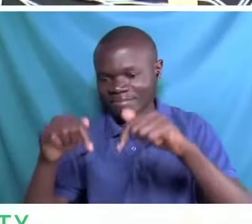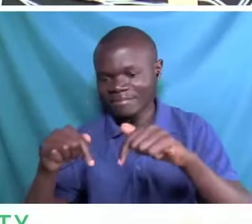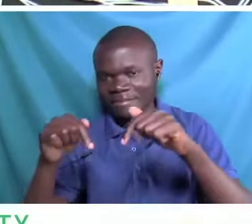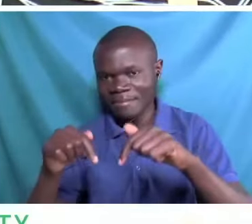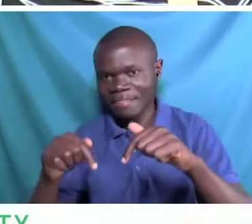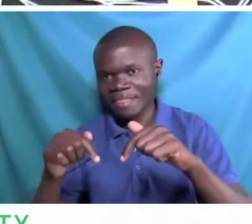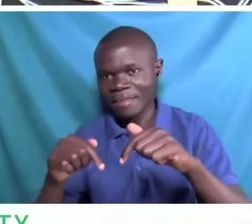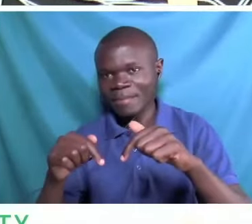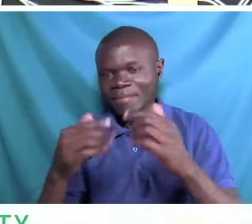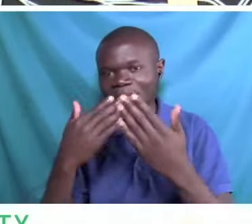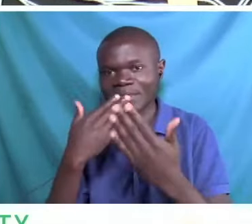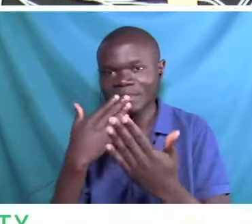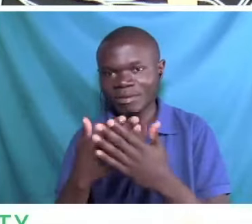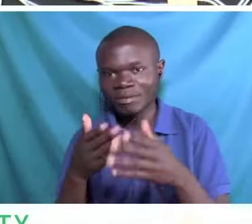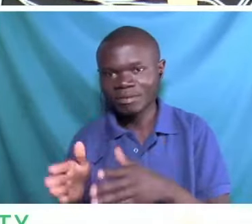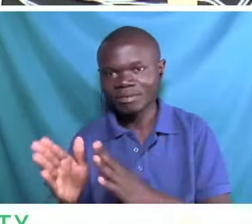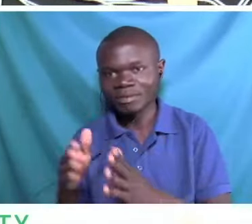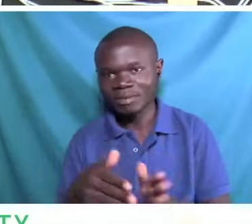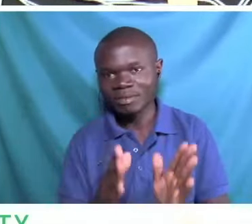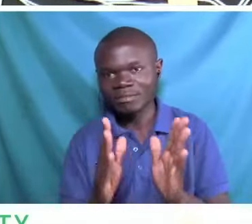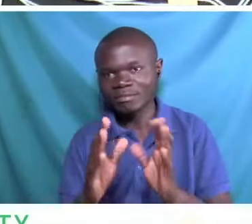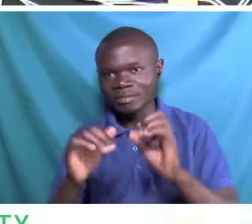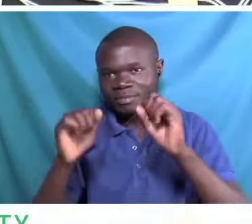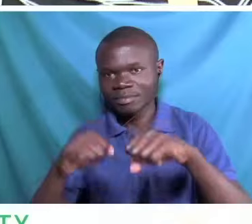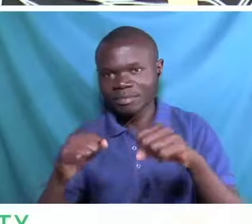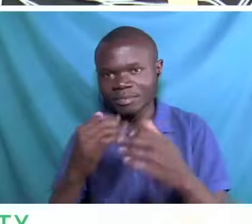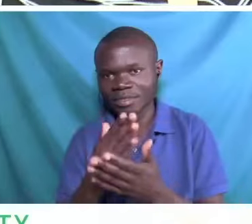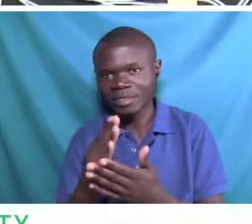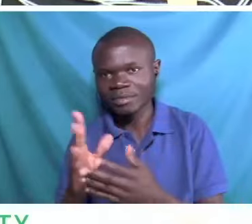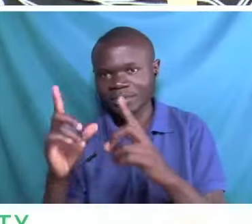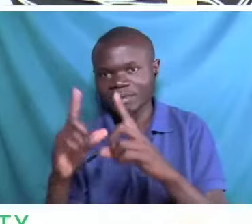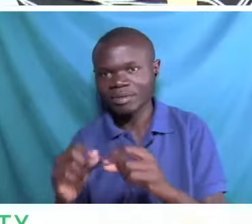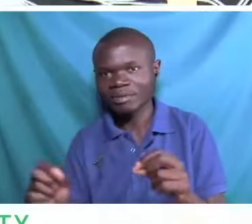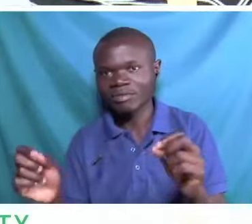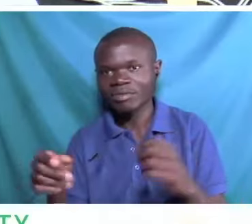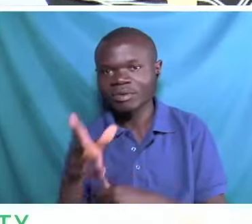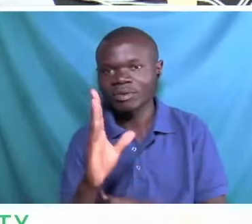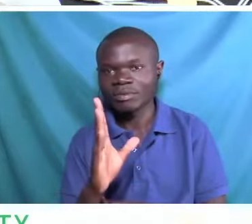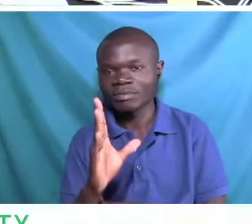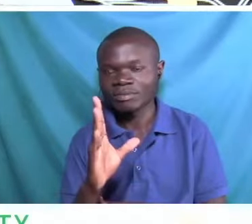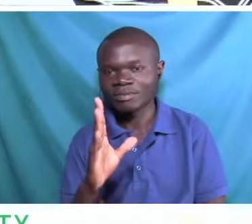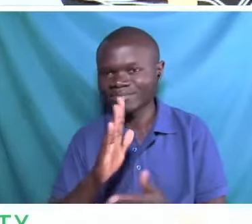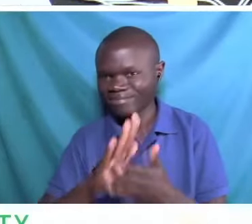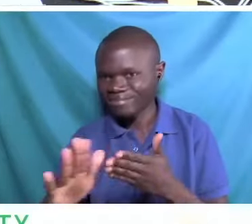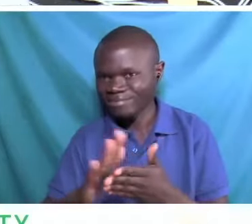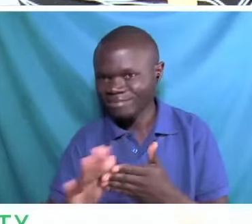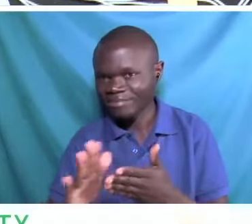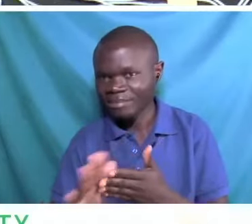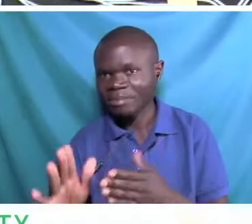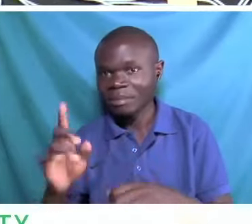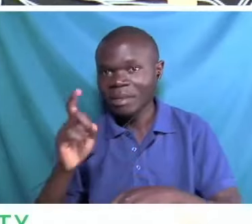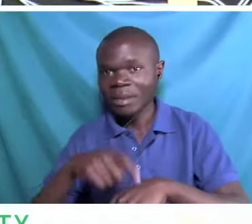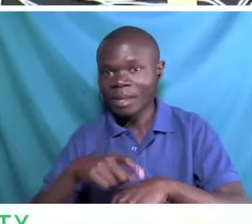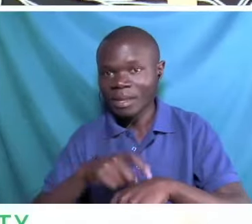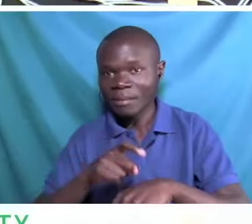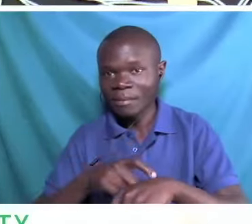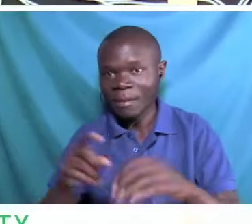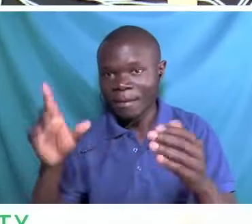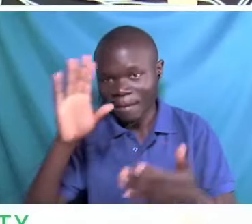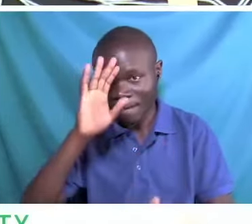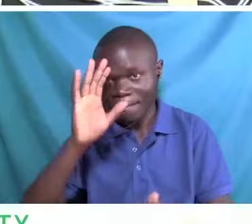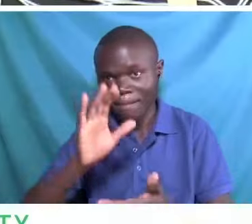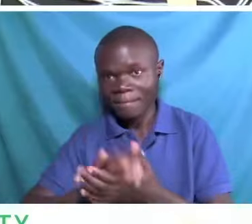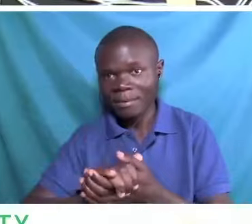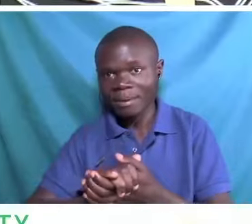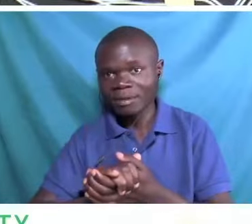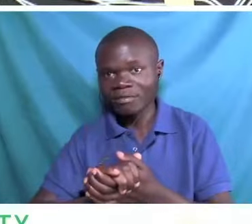for the opportunity that he's accorded me this morning to be able to share the word of God. I'm going to be as quick as I can in the interest of time, and I believe God is